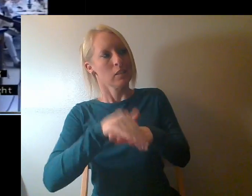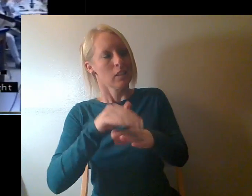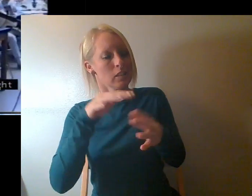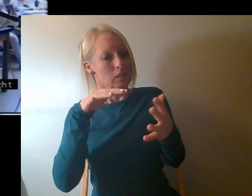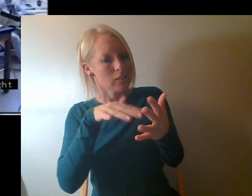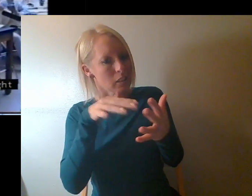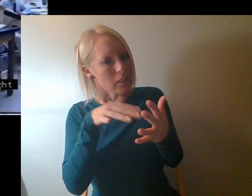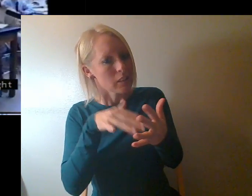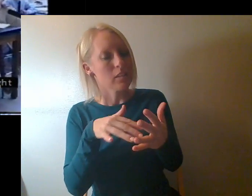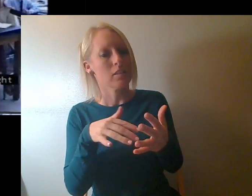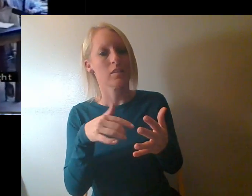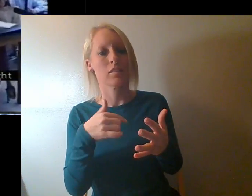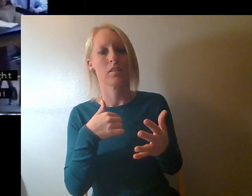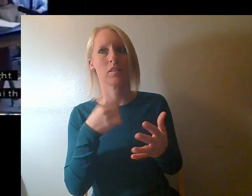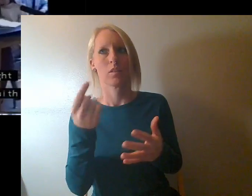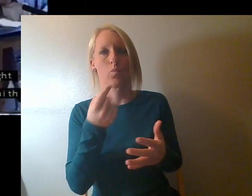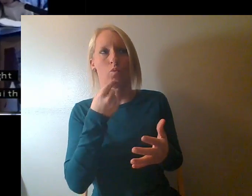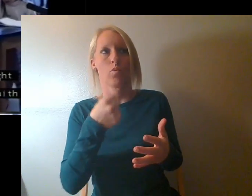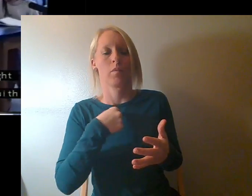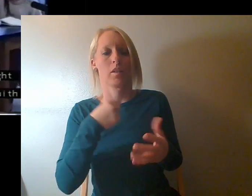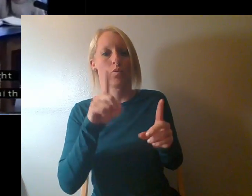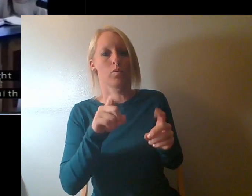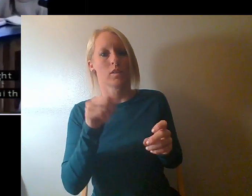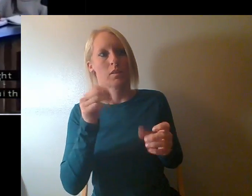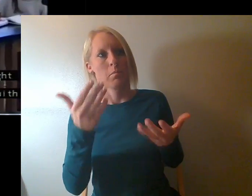might have a quiz tomorrow. So, but